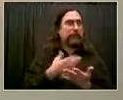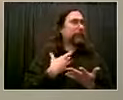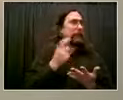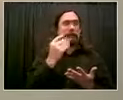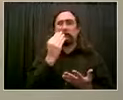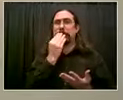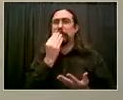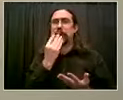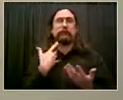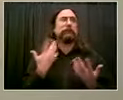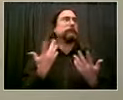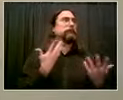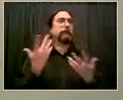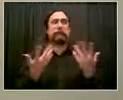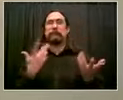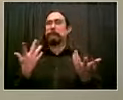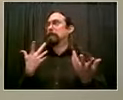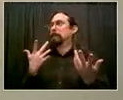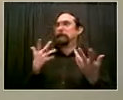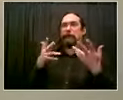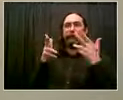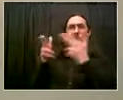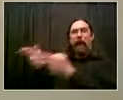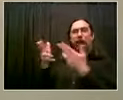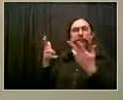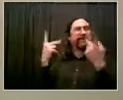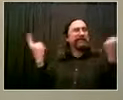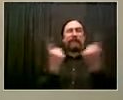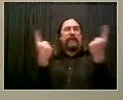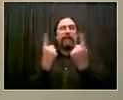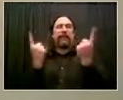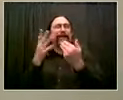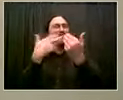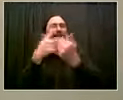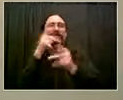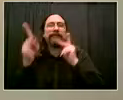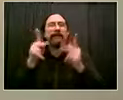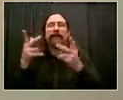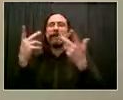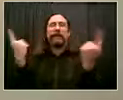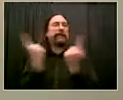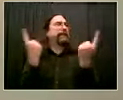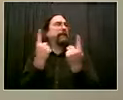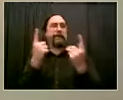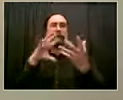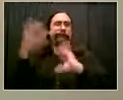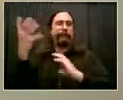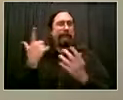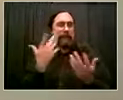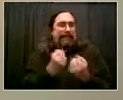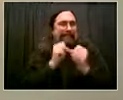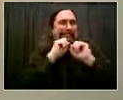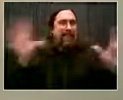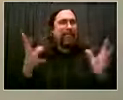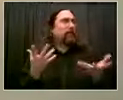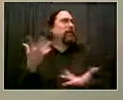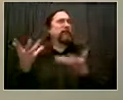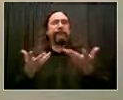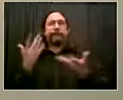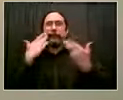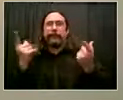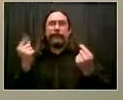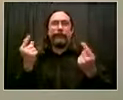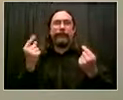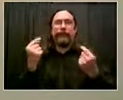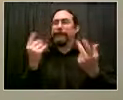place, in motion, and there's some way that it just has to pass. More importantly, know, the state doing this, I know the city has